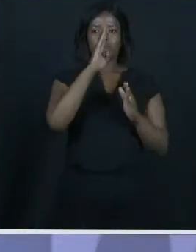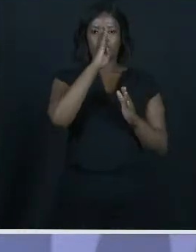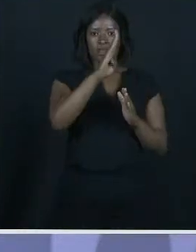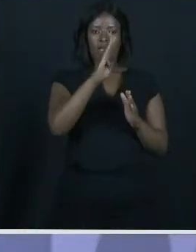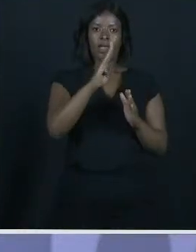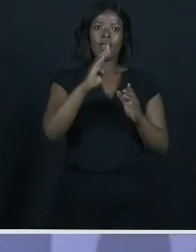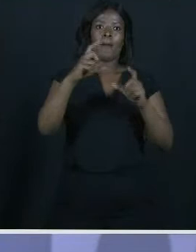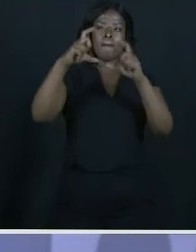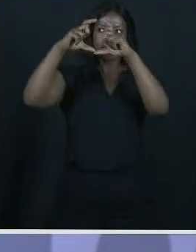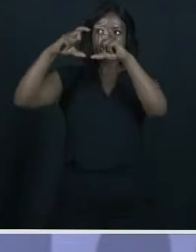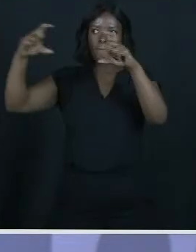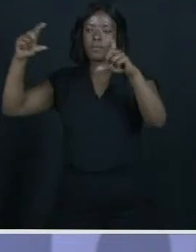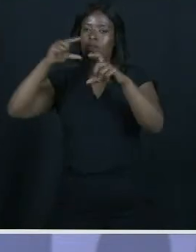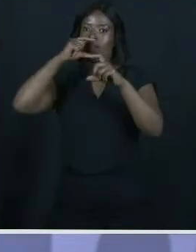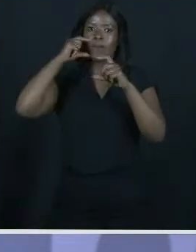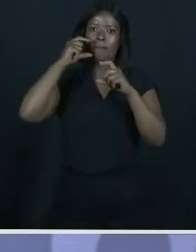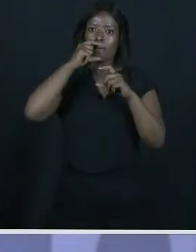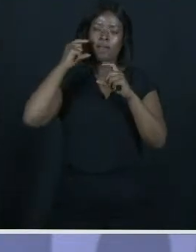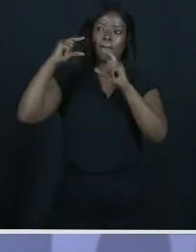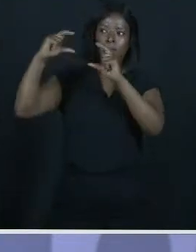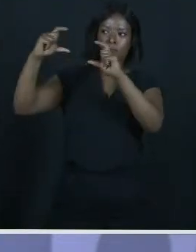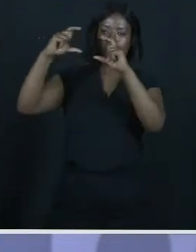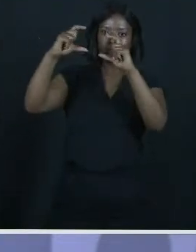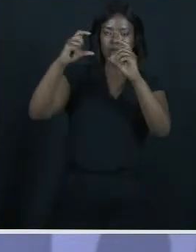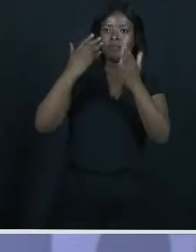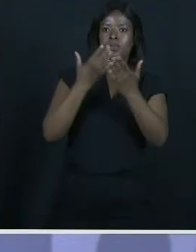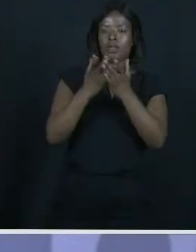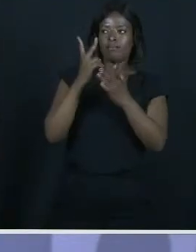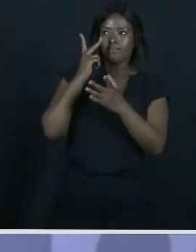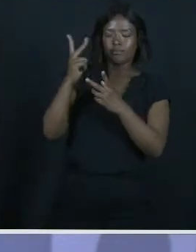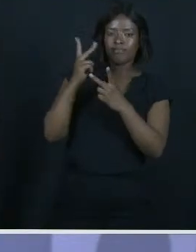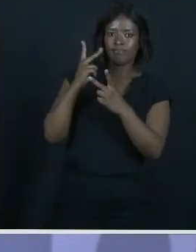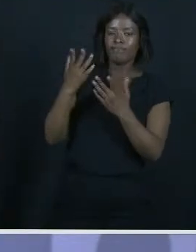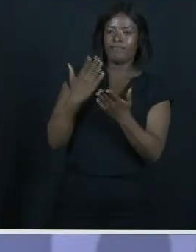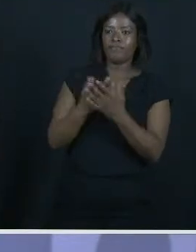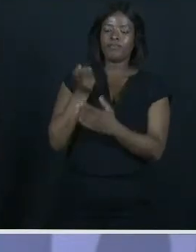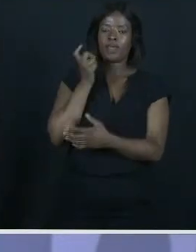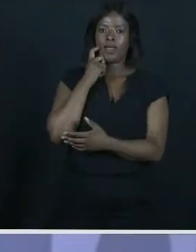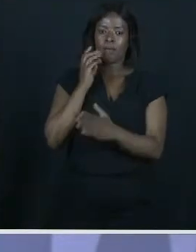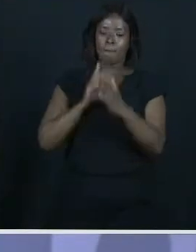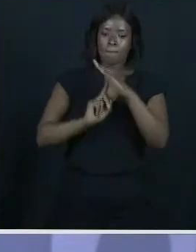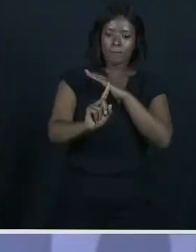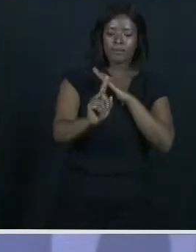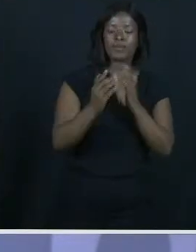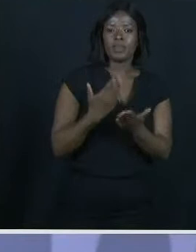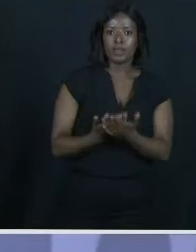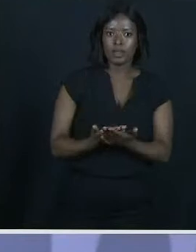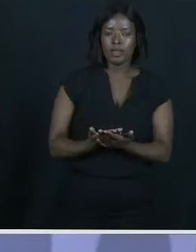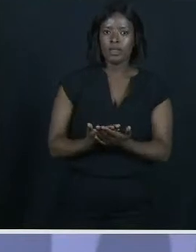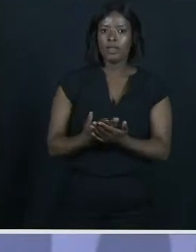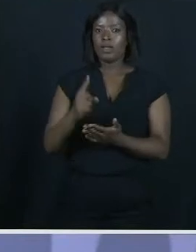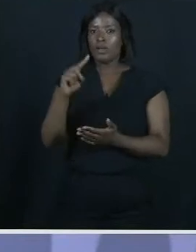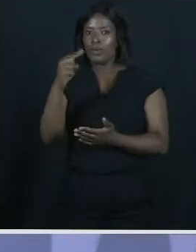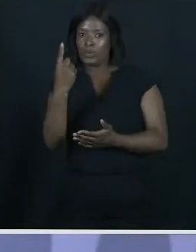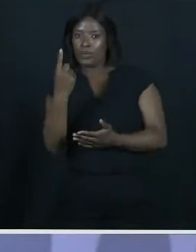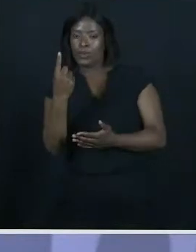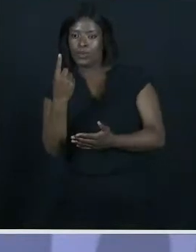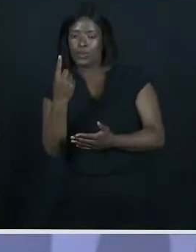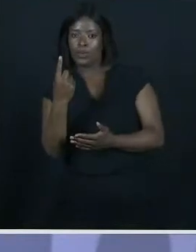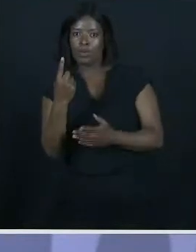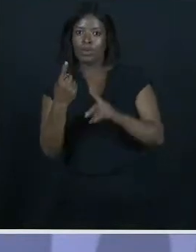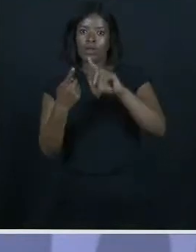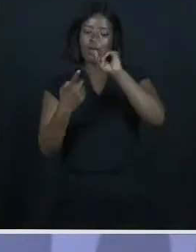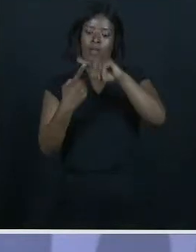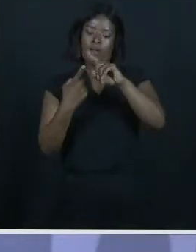will be able to go there. Just for completeness sake, Pillar 1 is the accountability pillar, we've